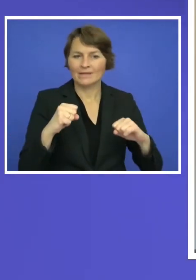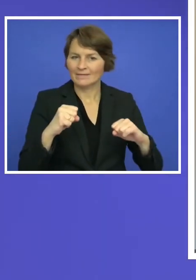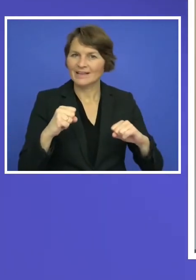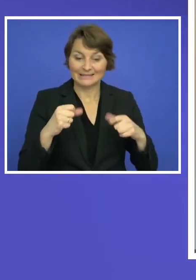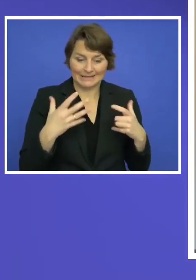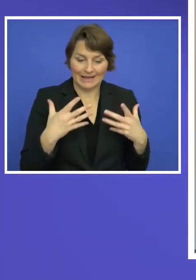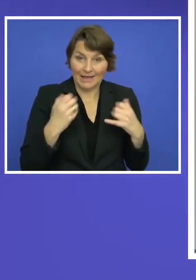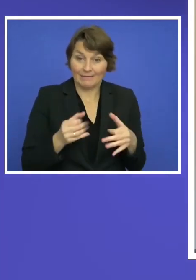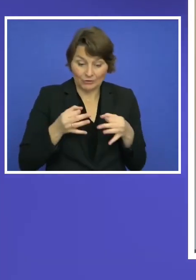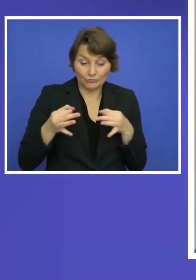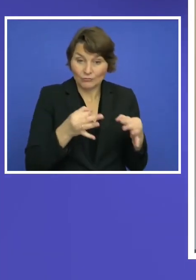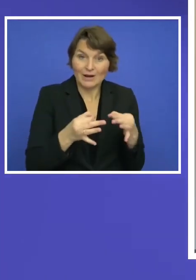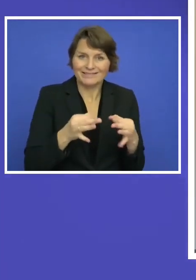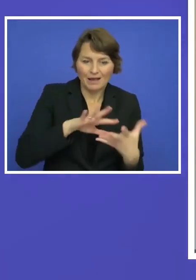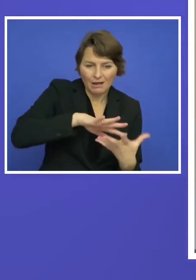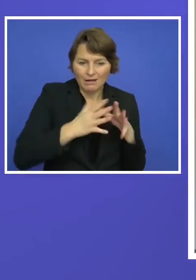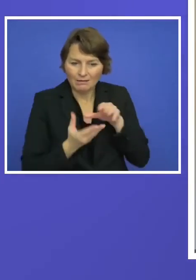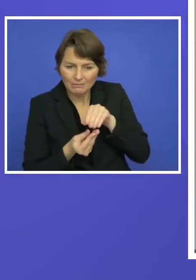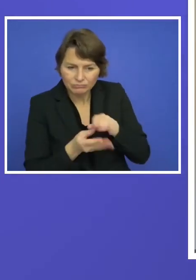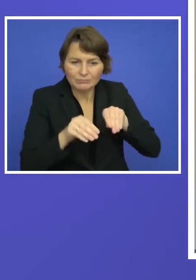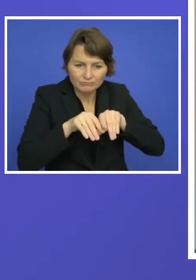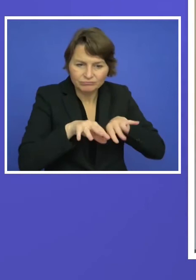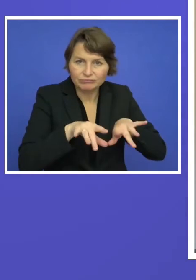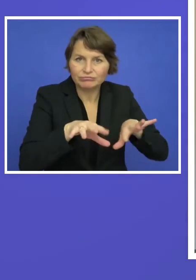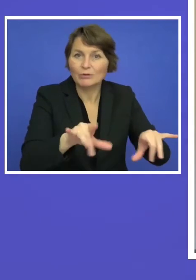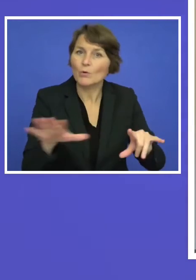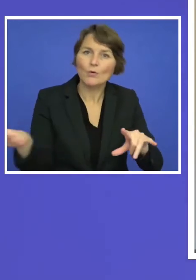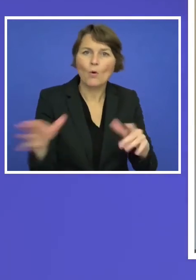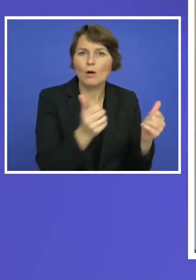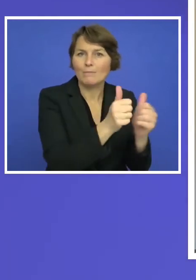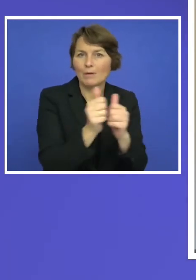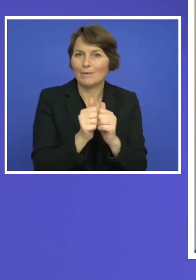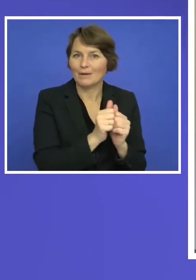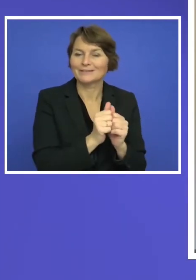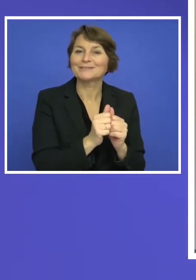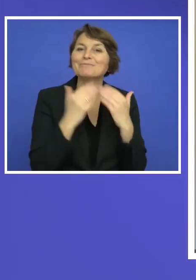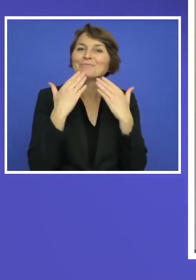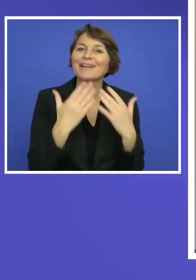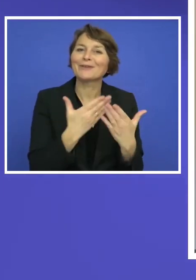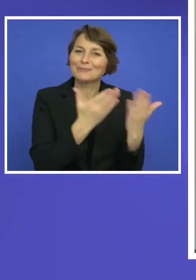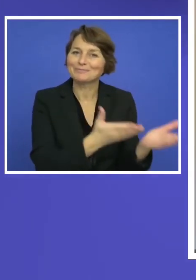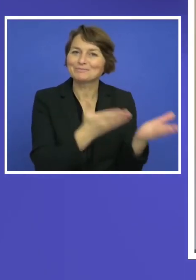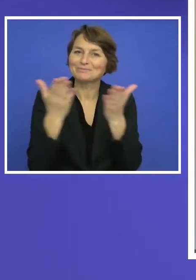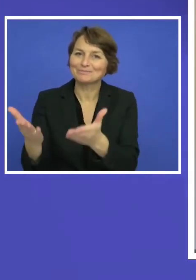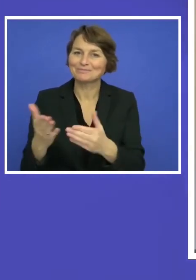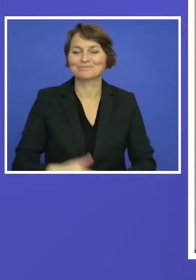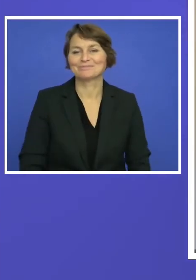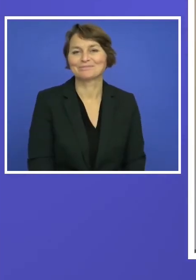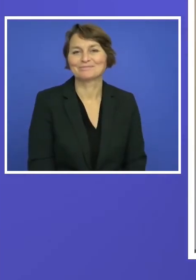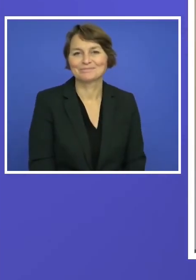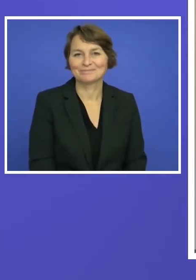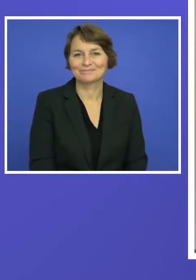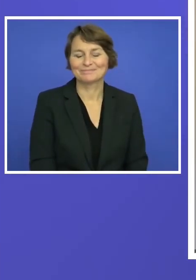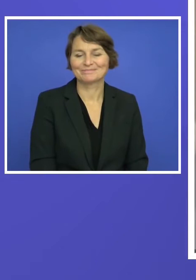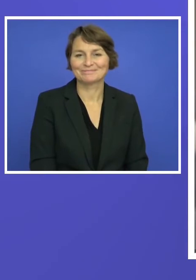all the partners of UfM and WHO. Thank you. Over to you. Great. Thank you, Andreas, for just really